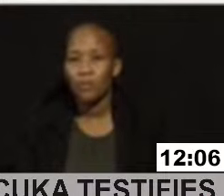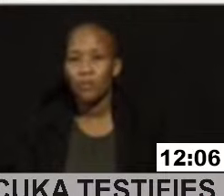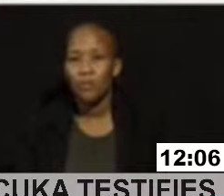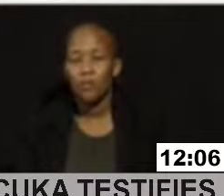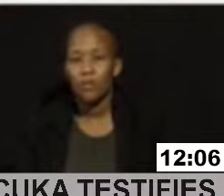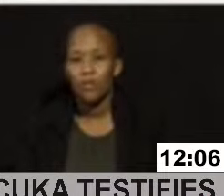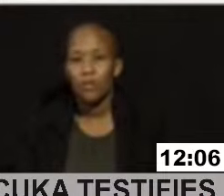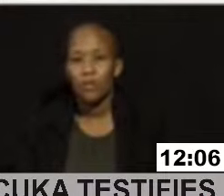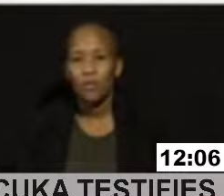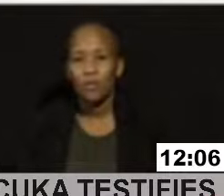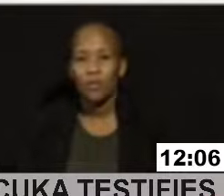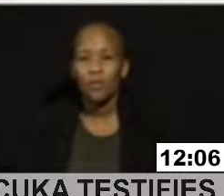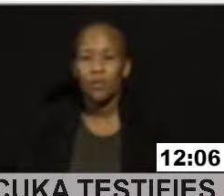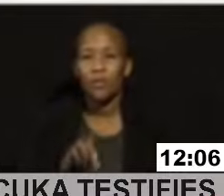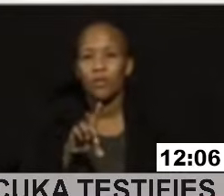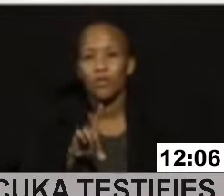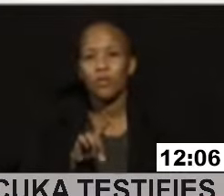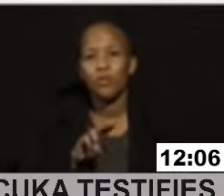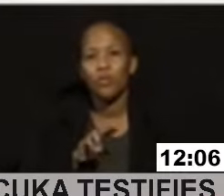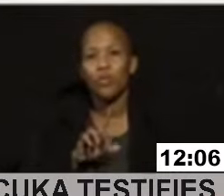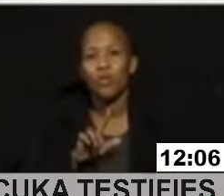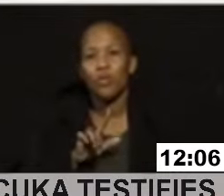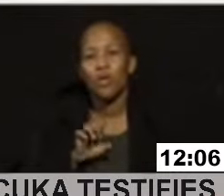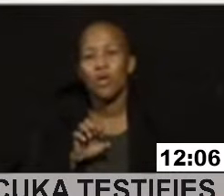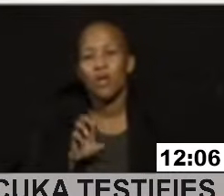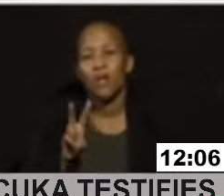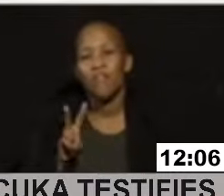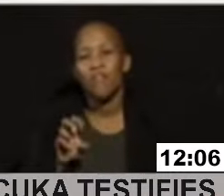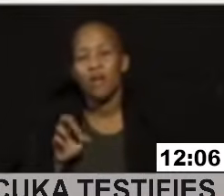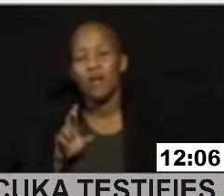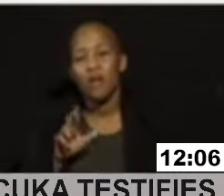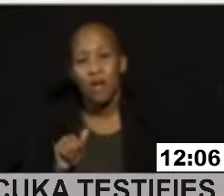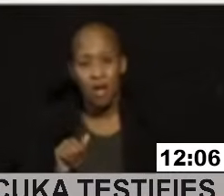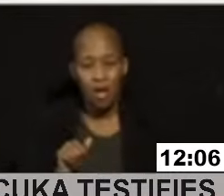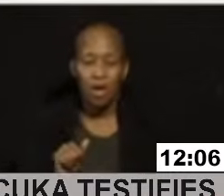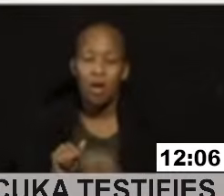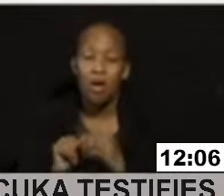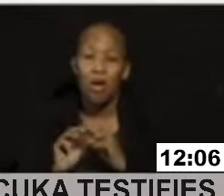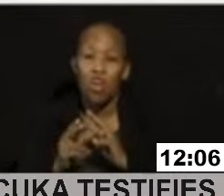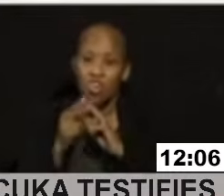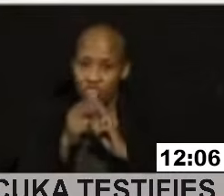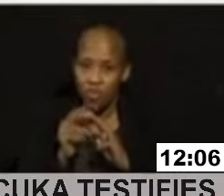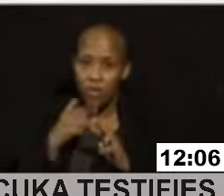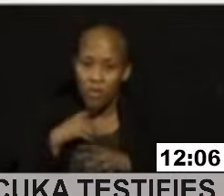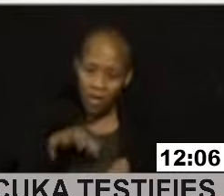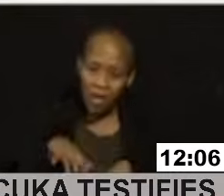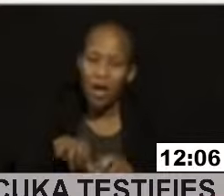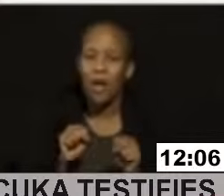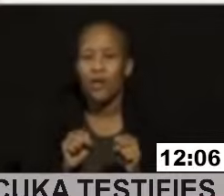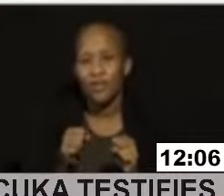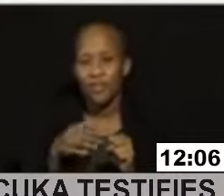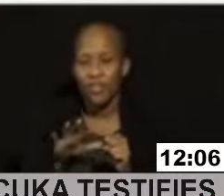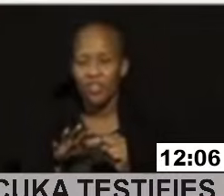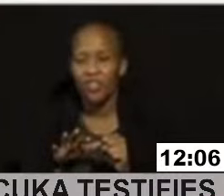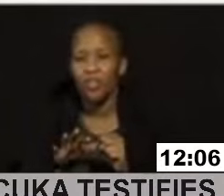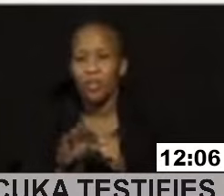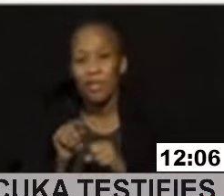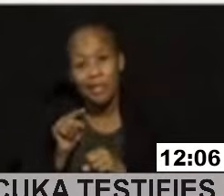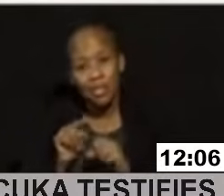The De Oliveira unit, I inherited that unit. Is the unit that did the cases